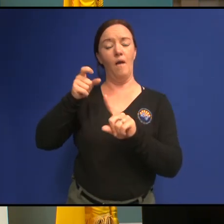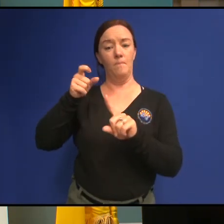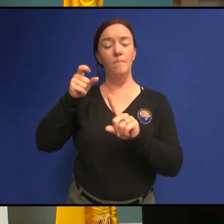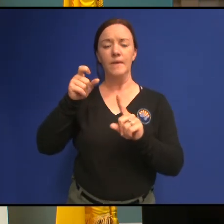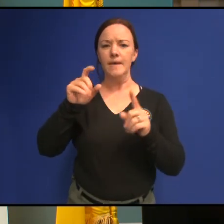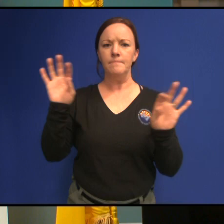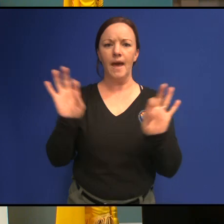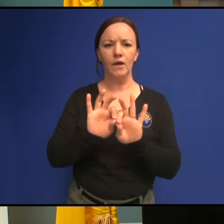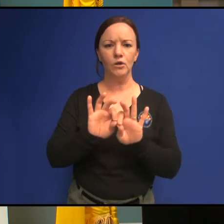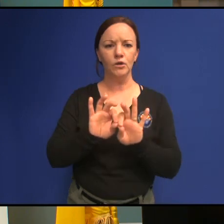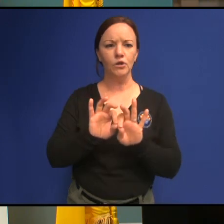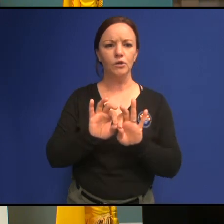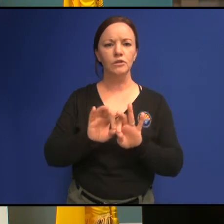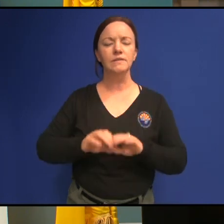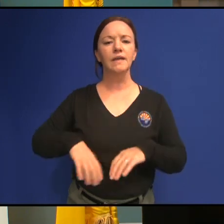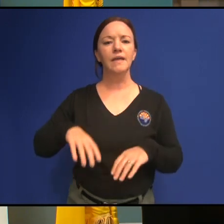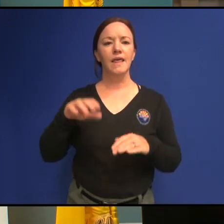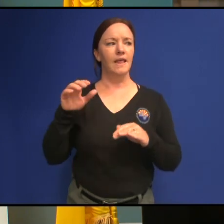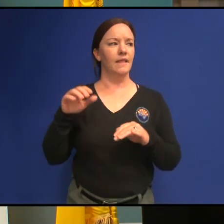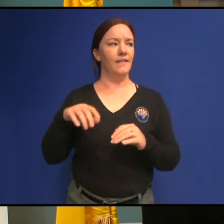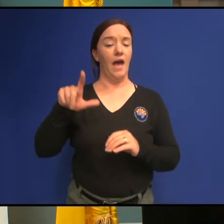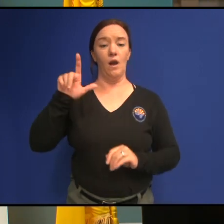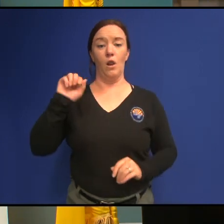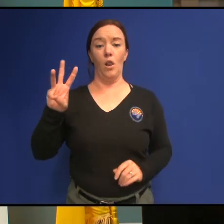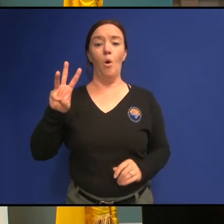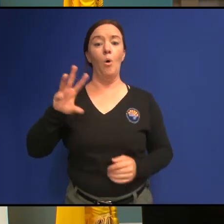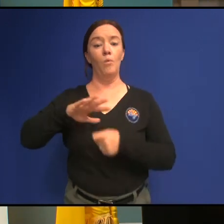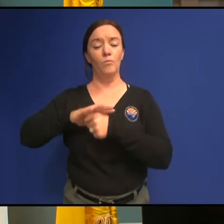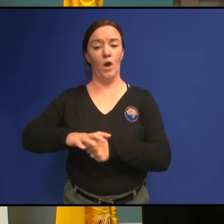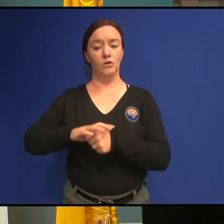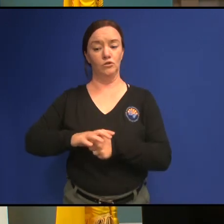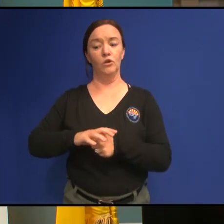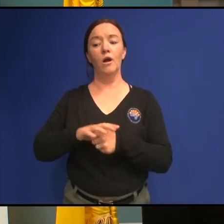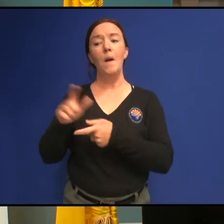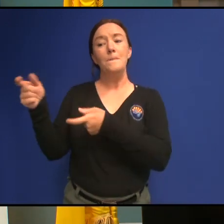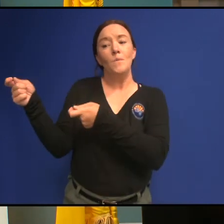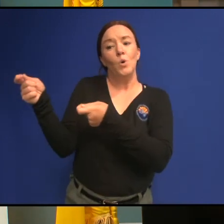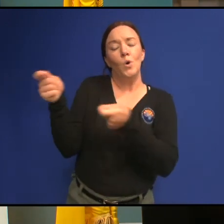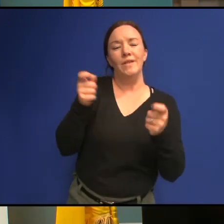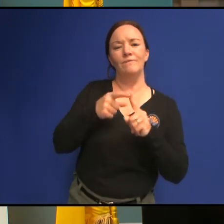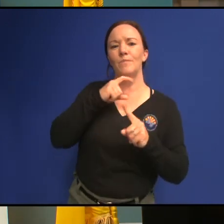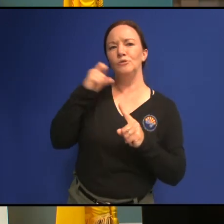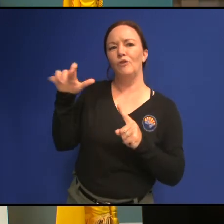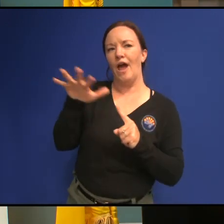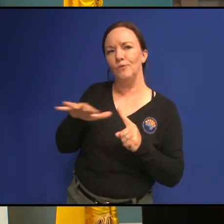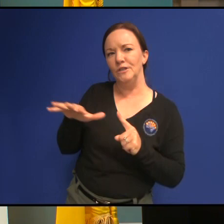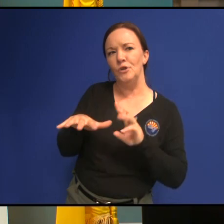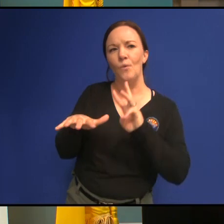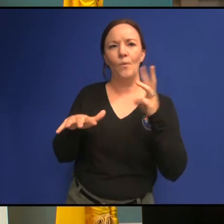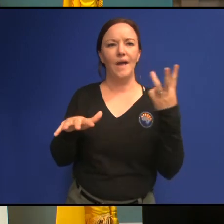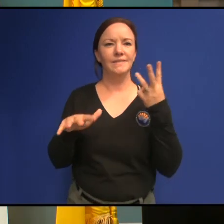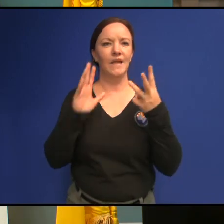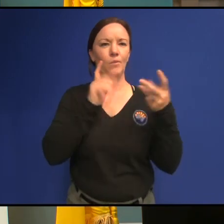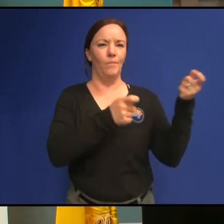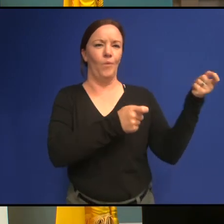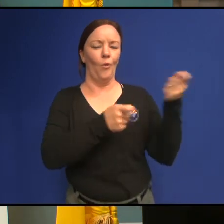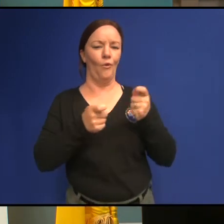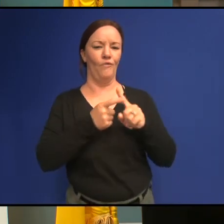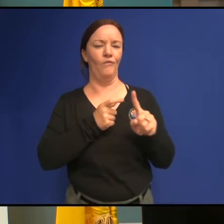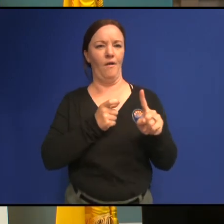from a dry region, and here Wednesday the air will be coming from a moist region. All right, let's move on.